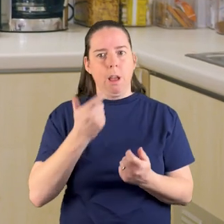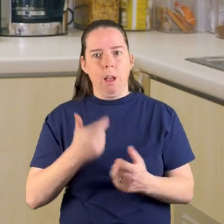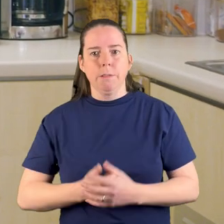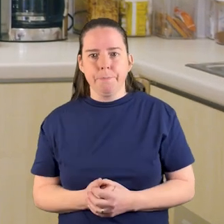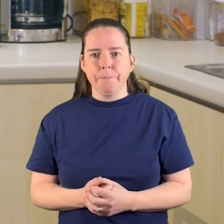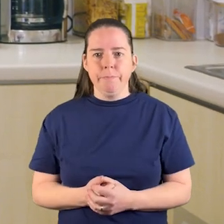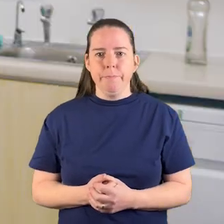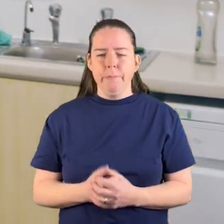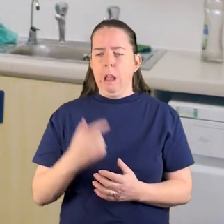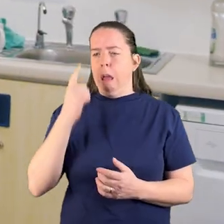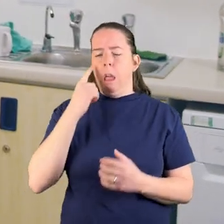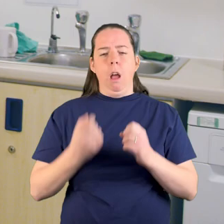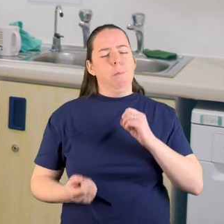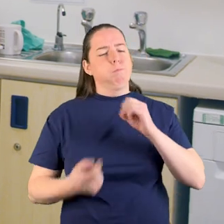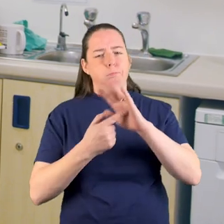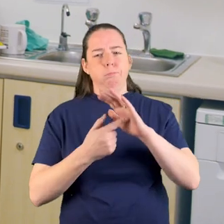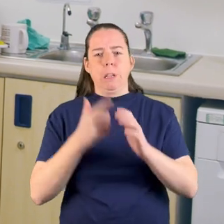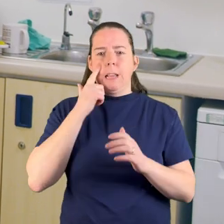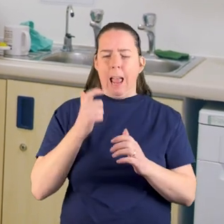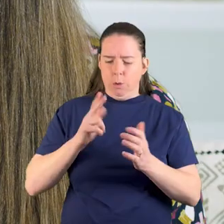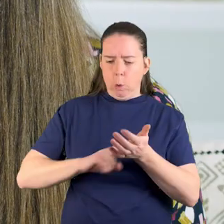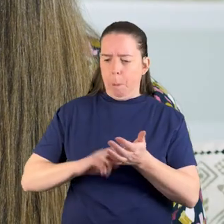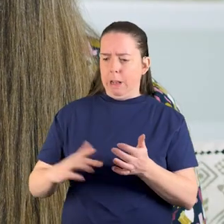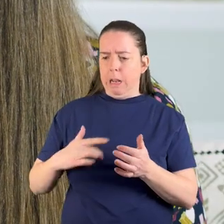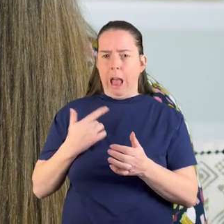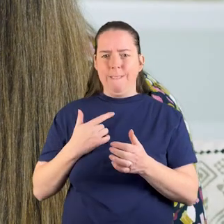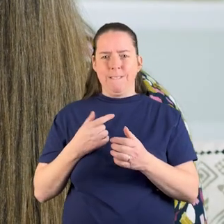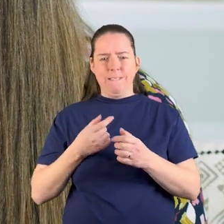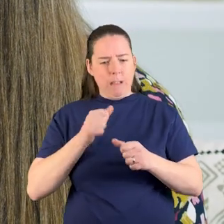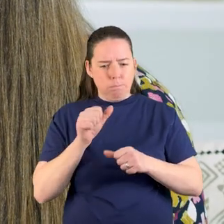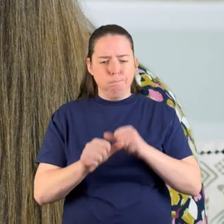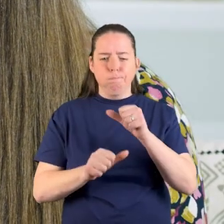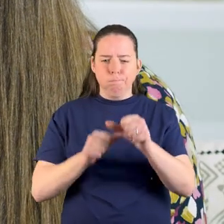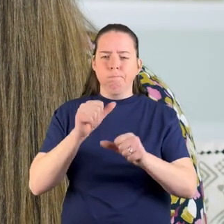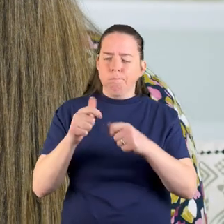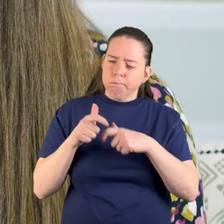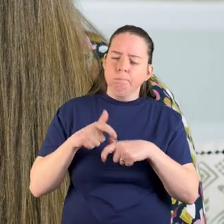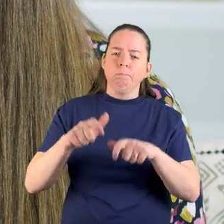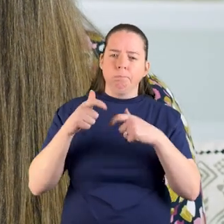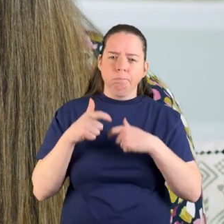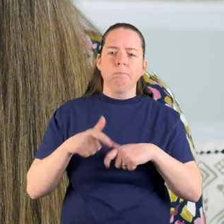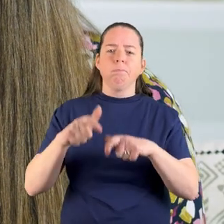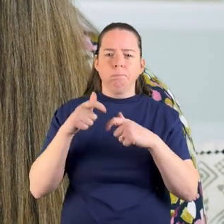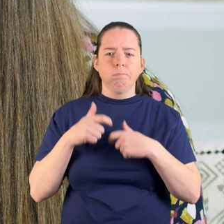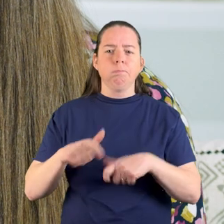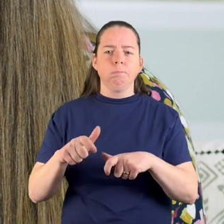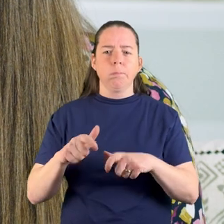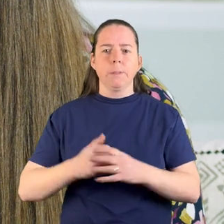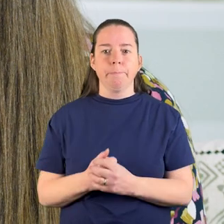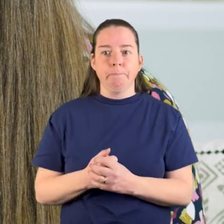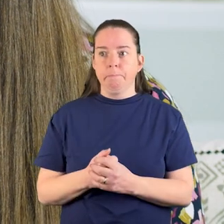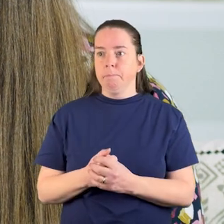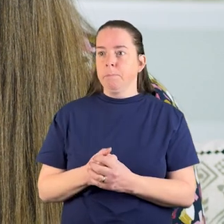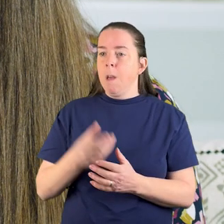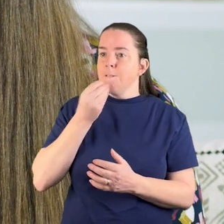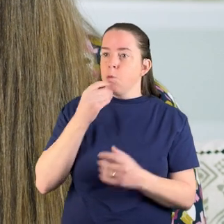on site. I think it's really important to be able to just maintain an element of normal life. So